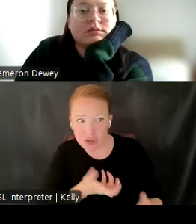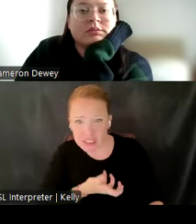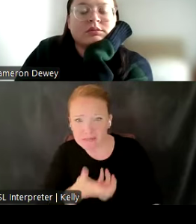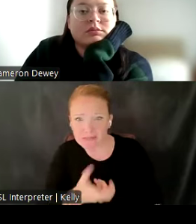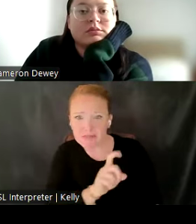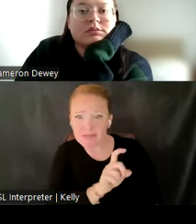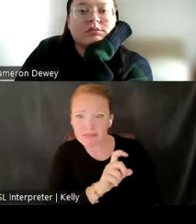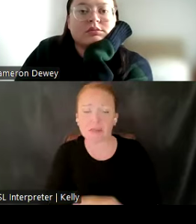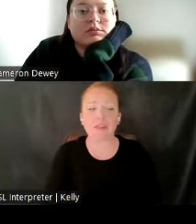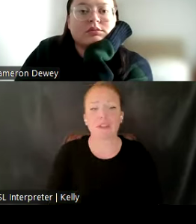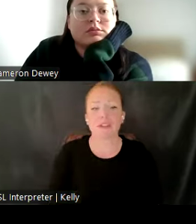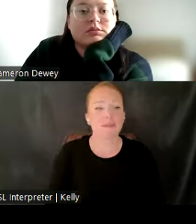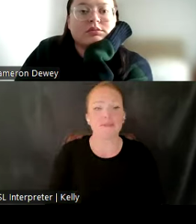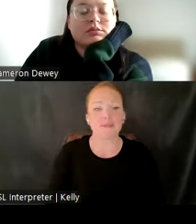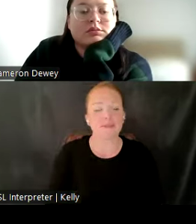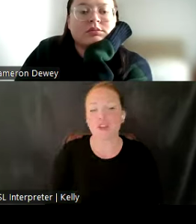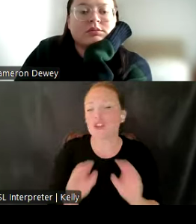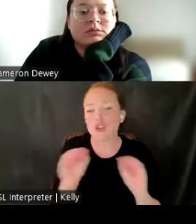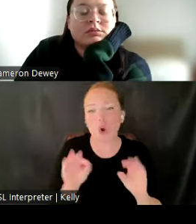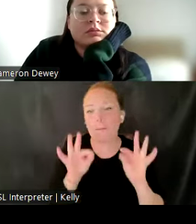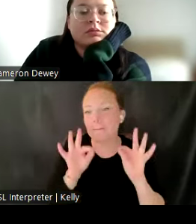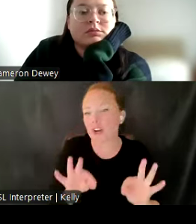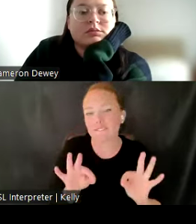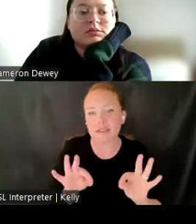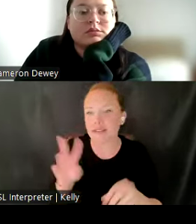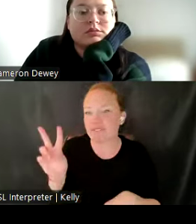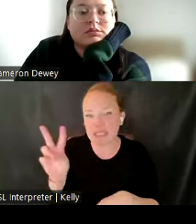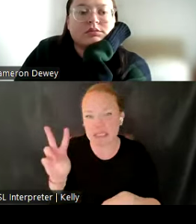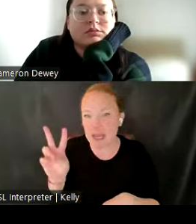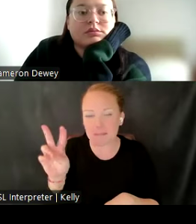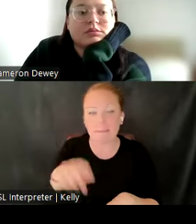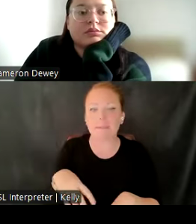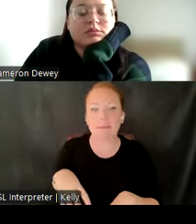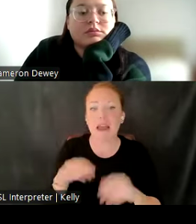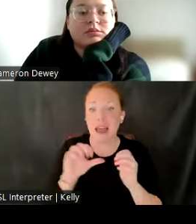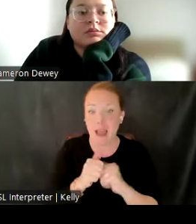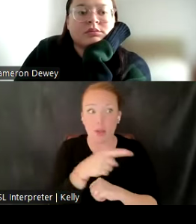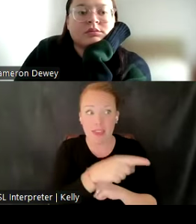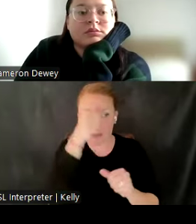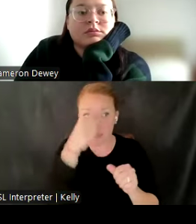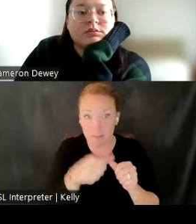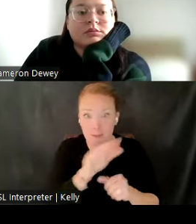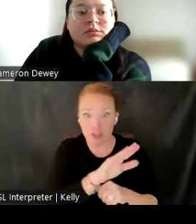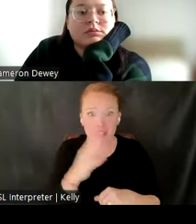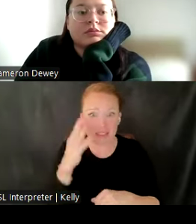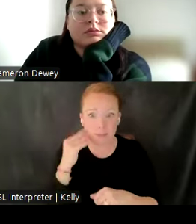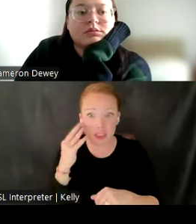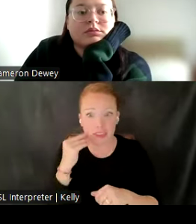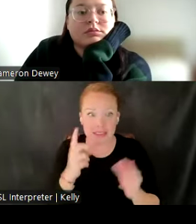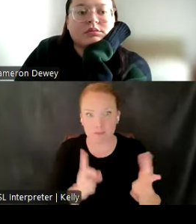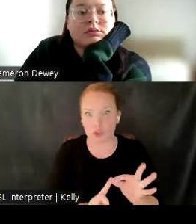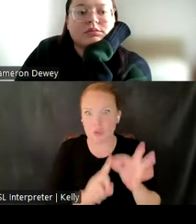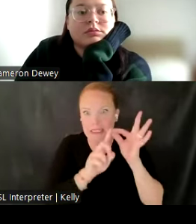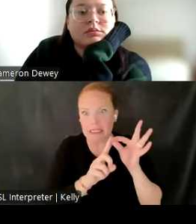just emphasizing there's no typical or perfect victim. The way they recount their experience, whether it be